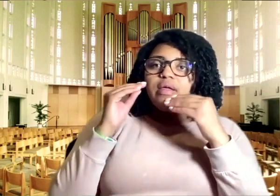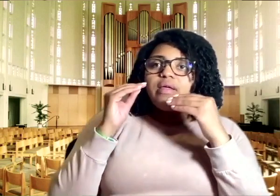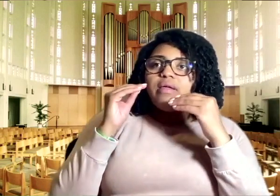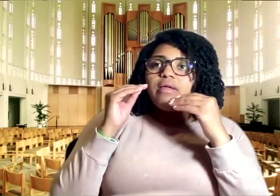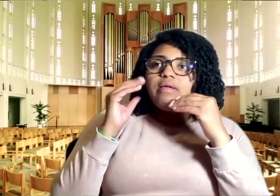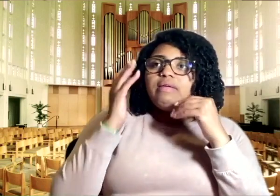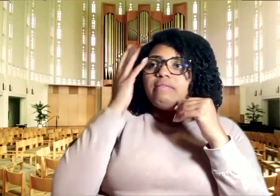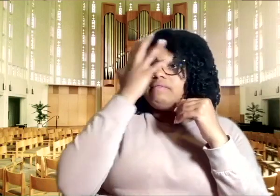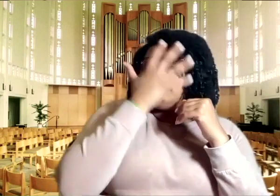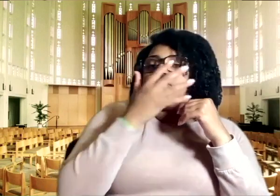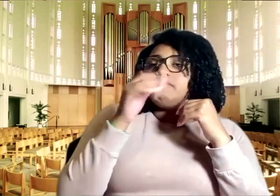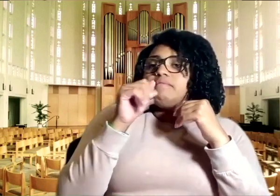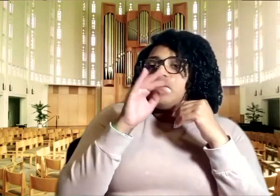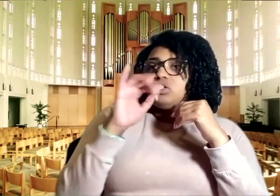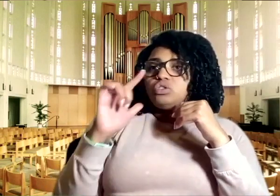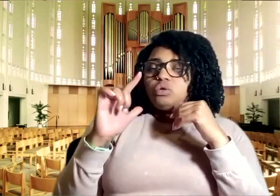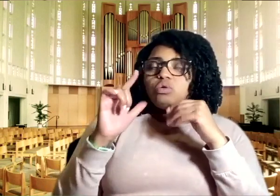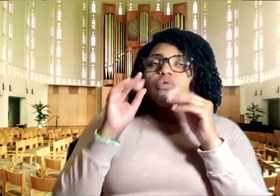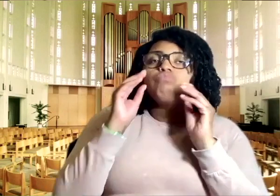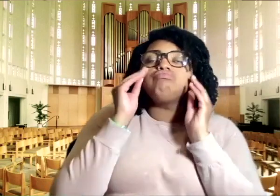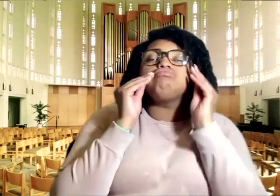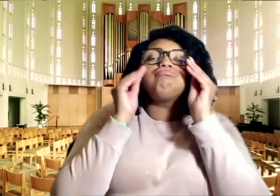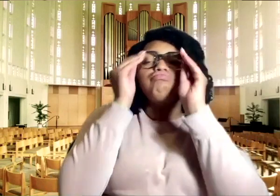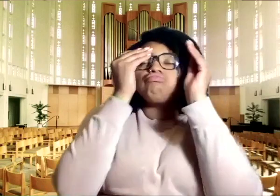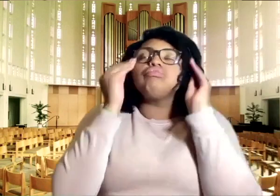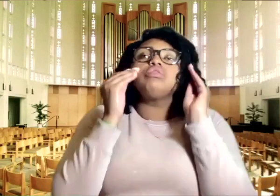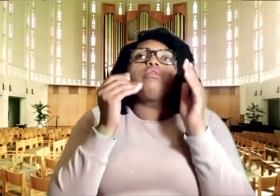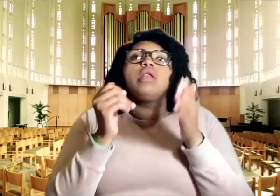the heartache and trauma.